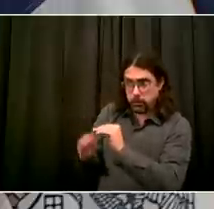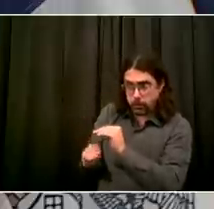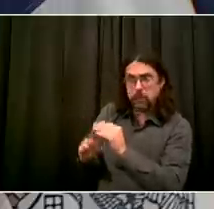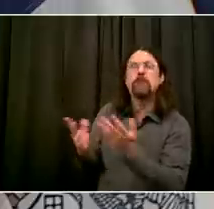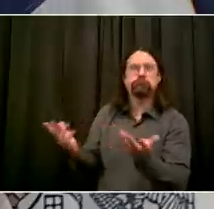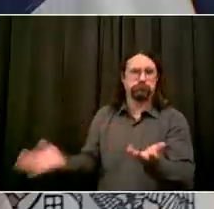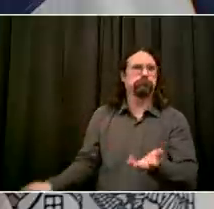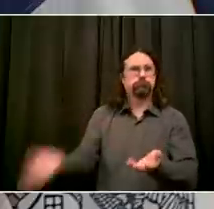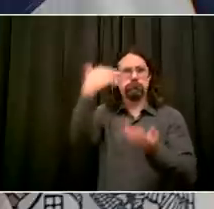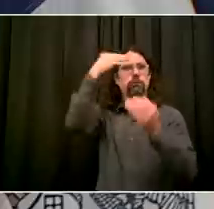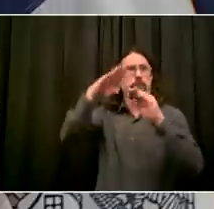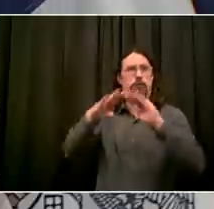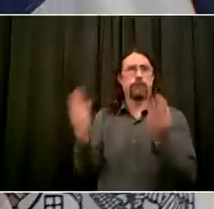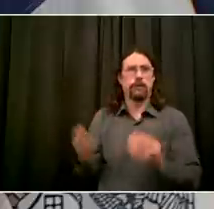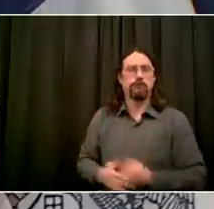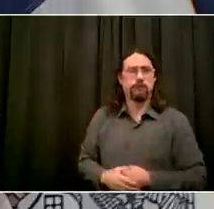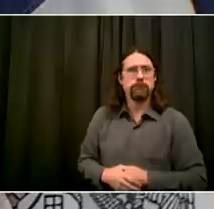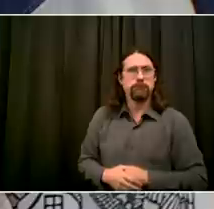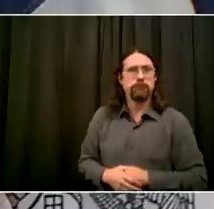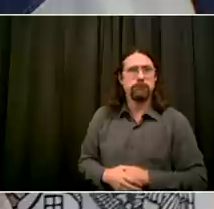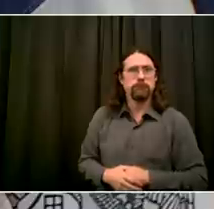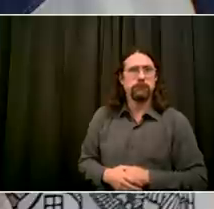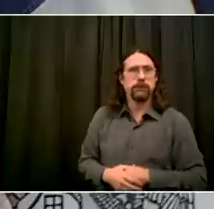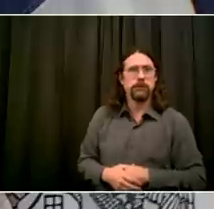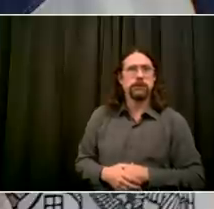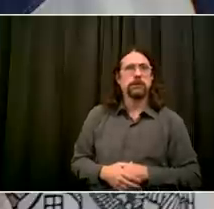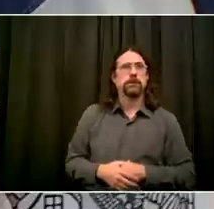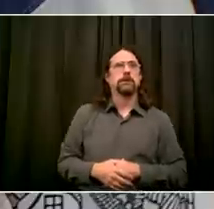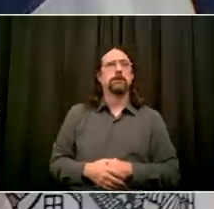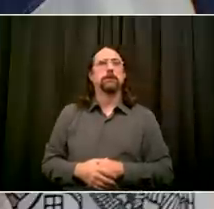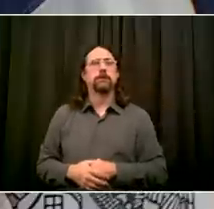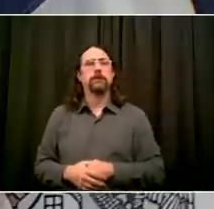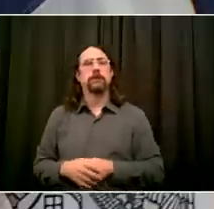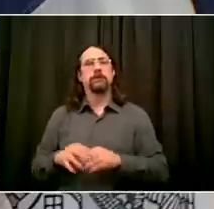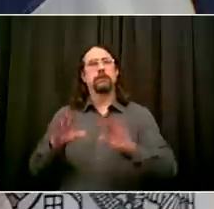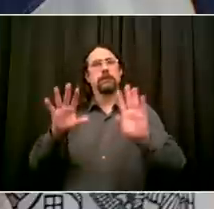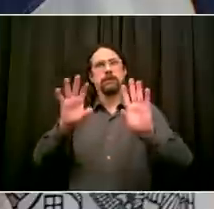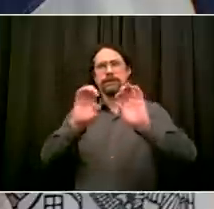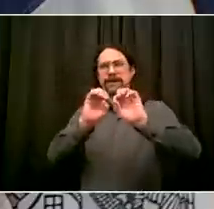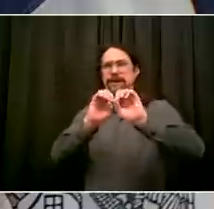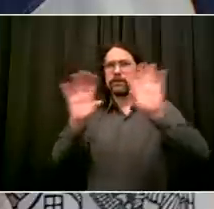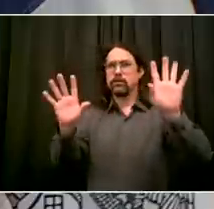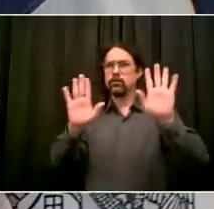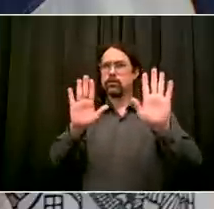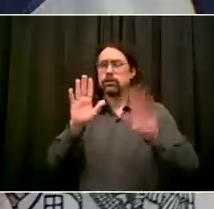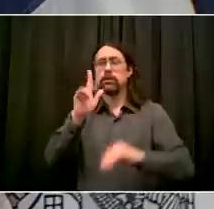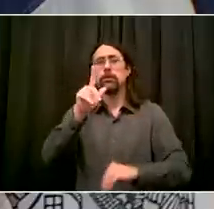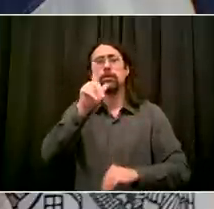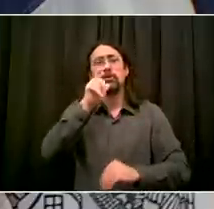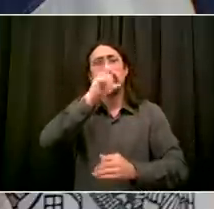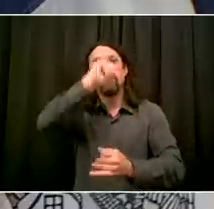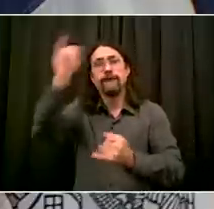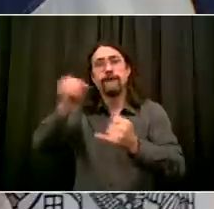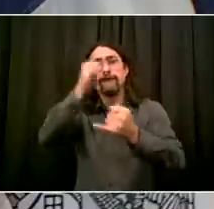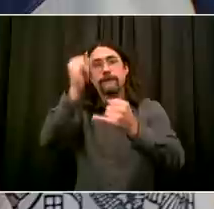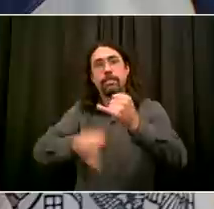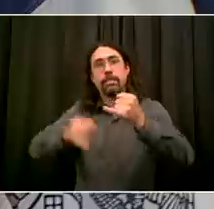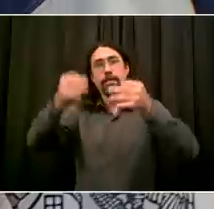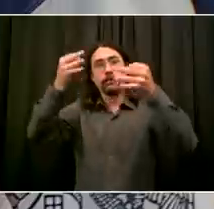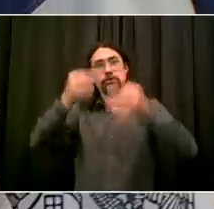be as long as they need to be and not a day more. So that's the ideal scenario. The other scenario we put forward is a 28-day scenario,